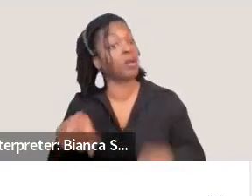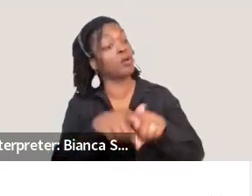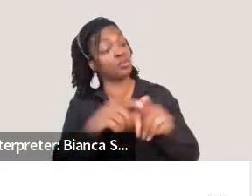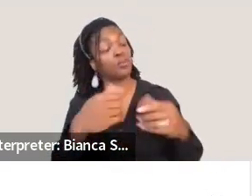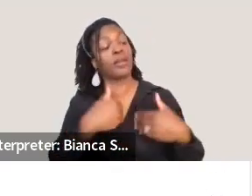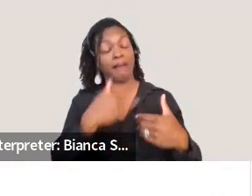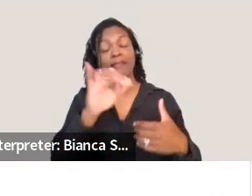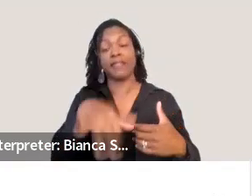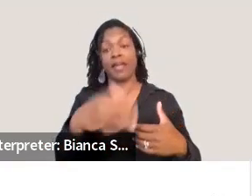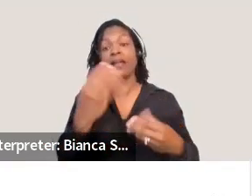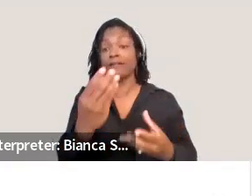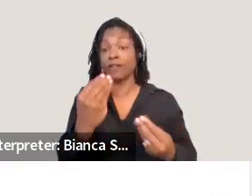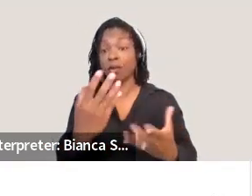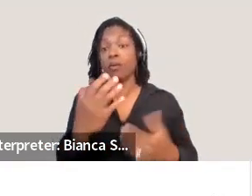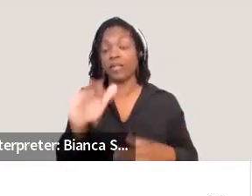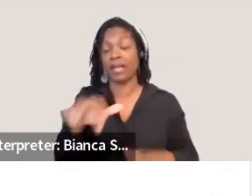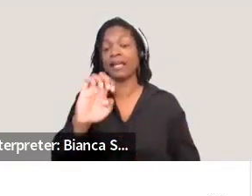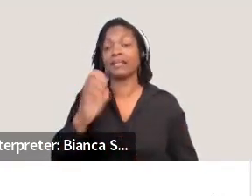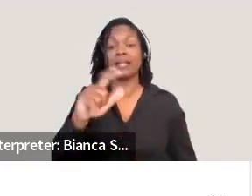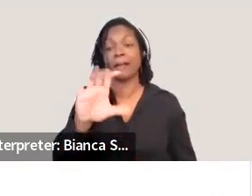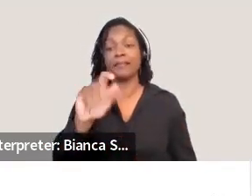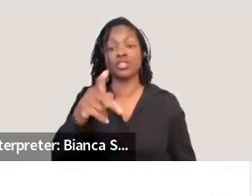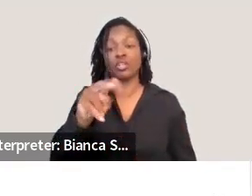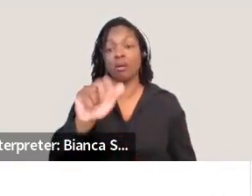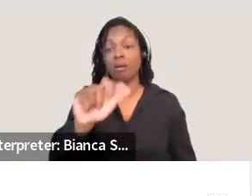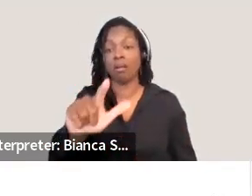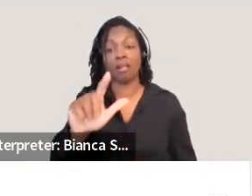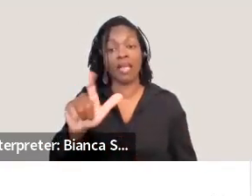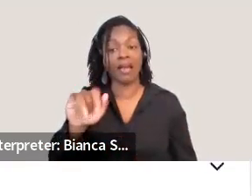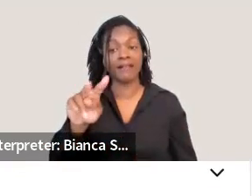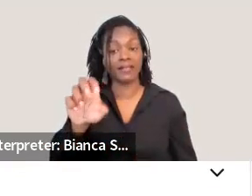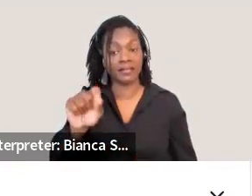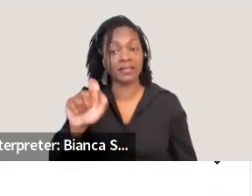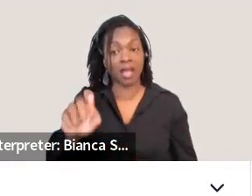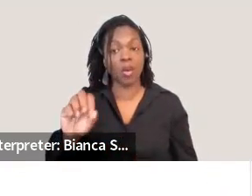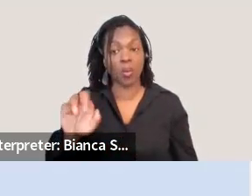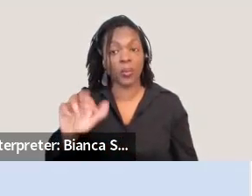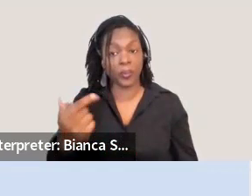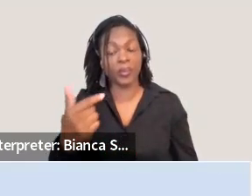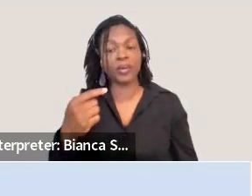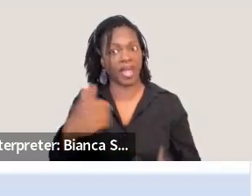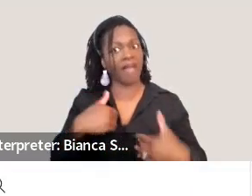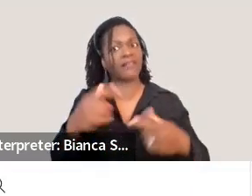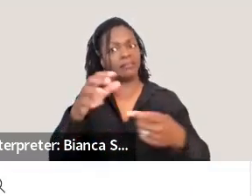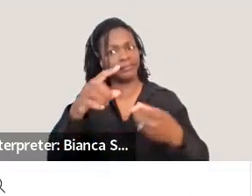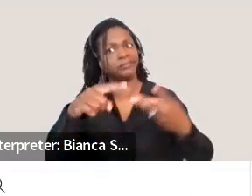info@exceptionallives.org. You can find it all at the bottom. Yep, all at the bottom. And so we have multiple ways for you to get in touch with somebody if you do have like